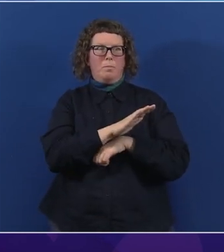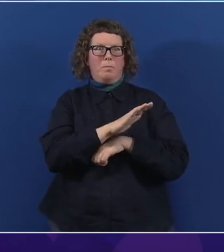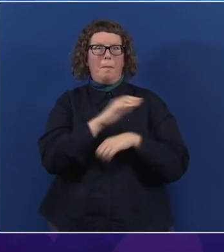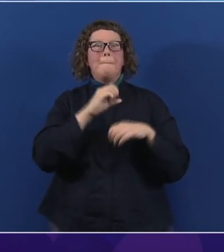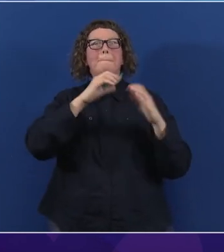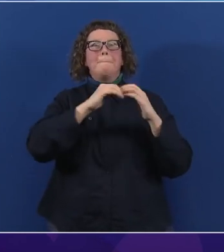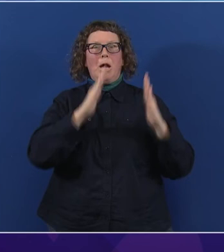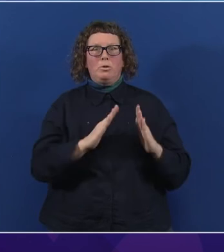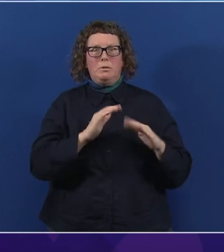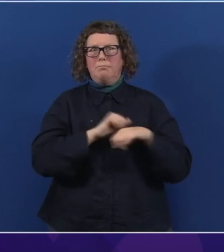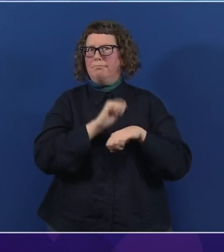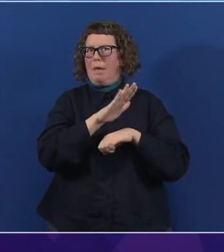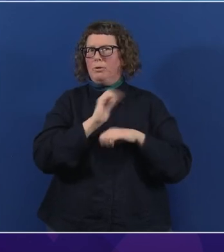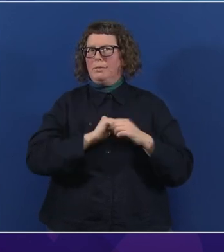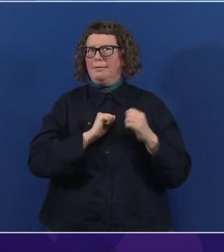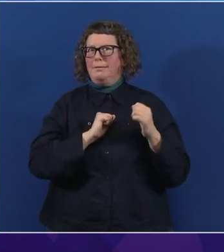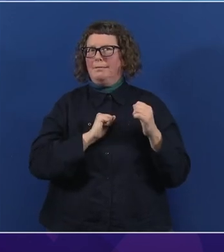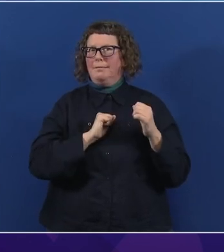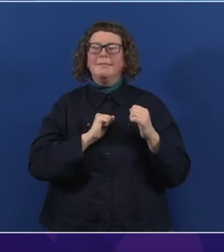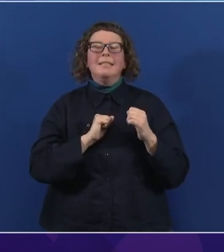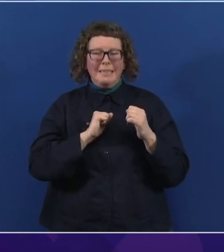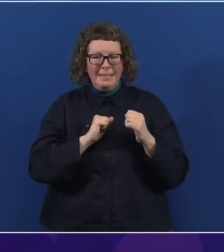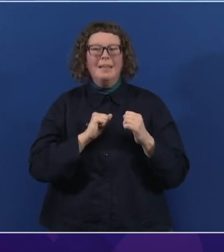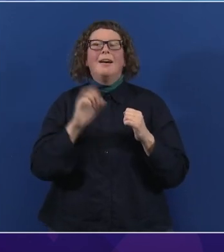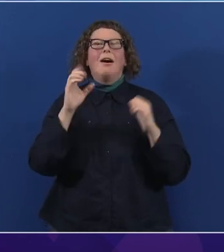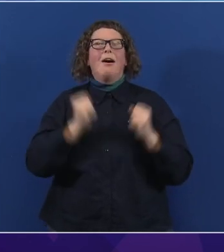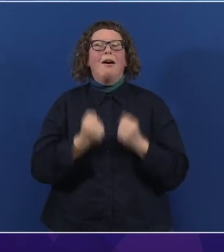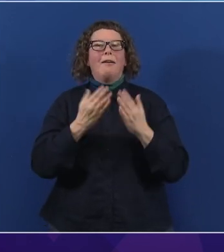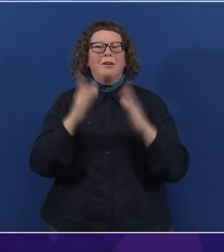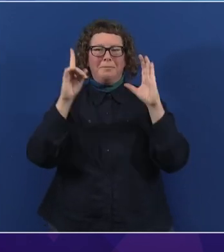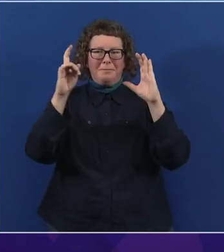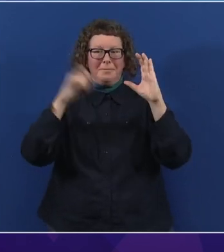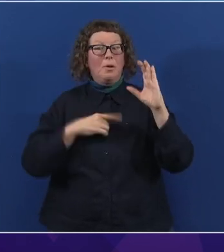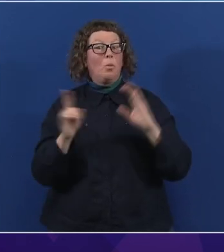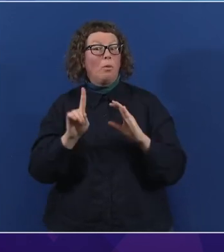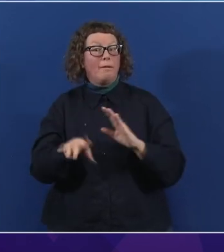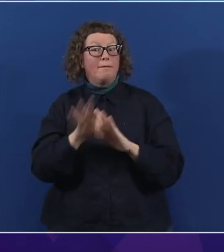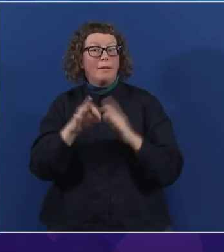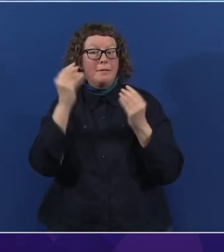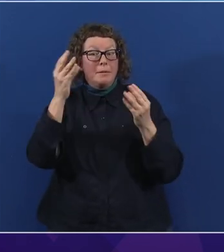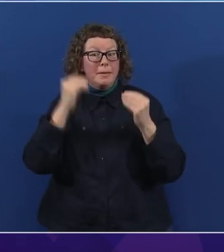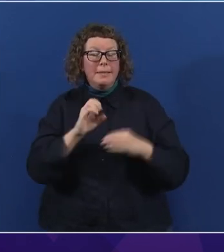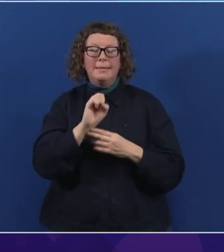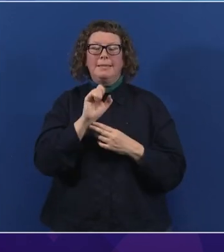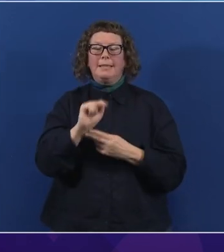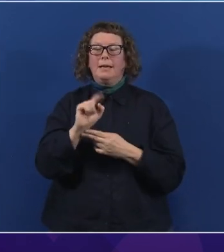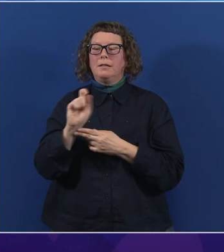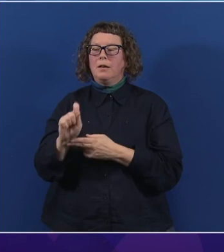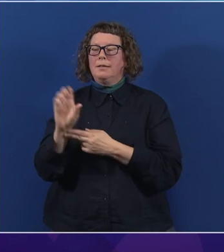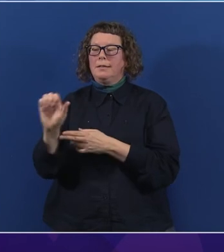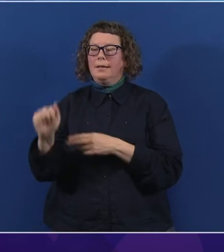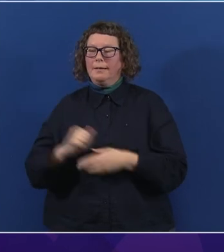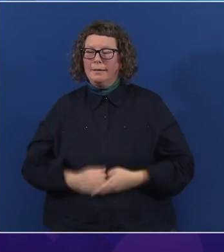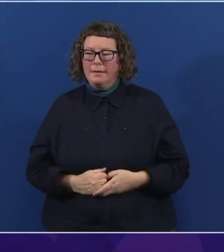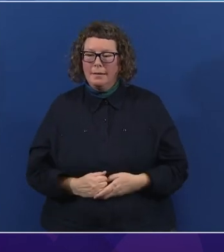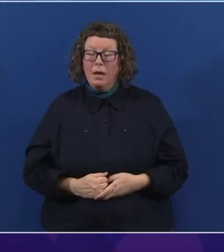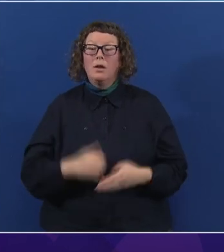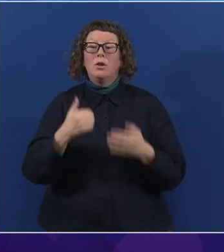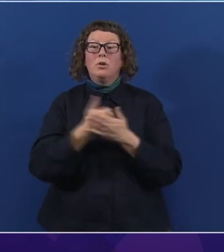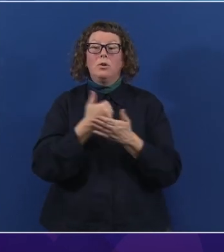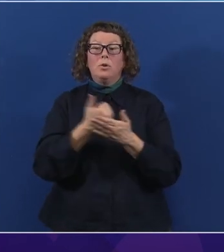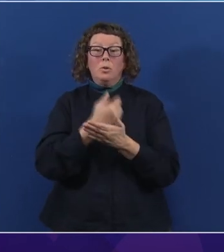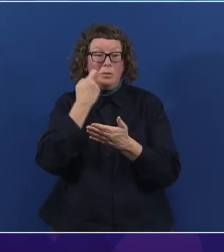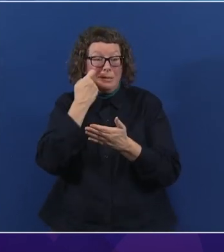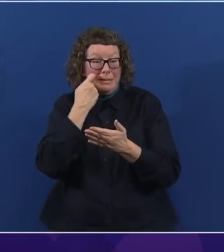professional and COVID-safe photo sittings to all our graduates. You can find details at SAIT.ca. As SAIT's newest